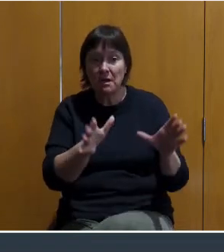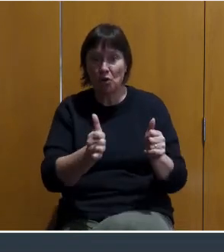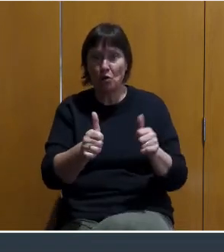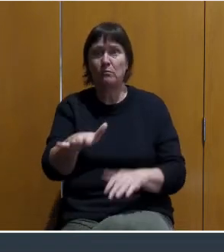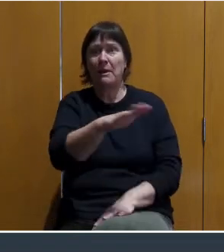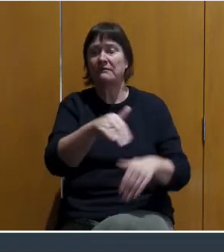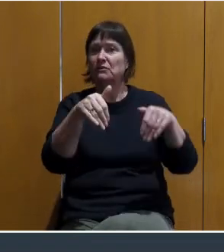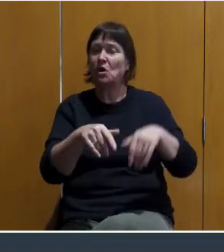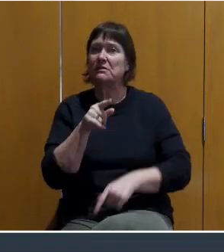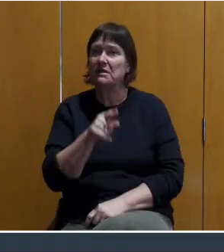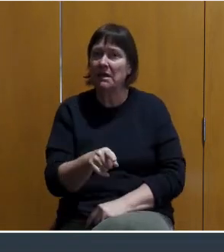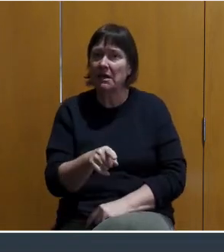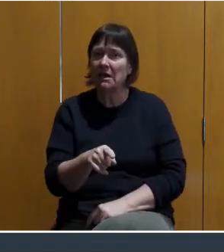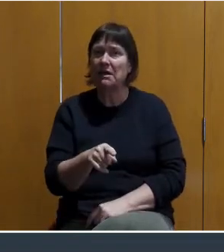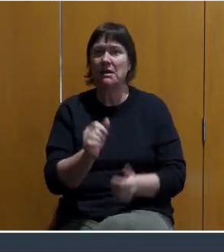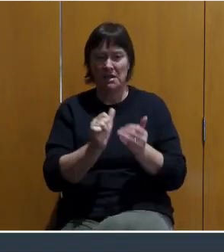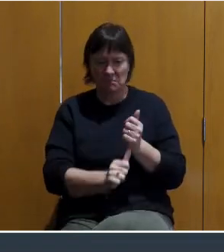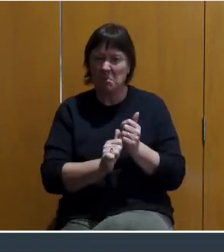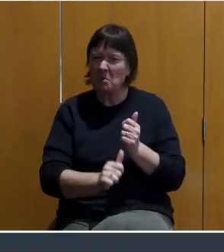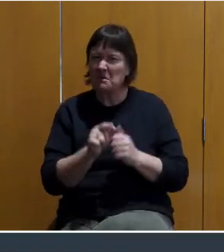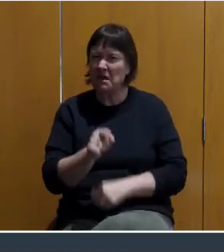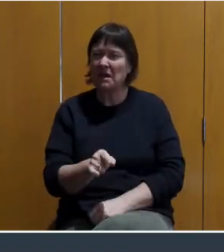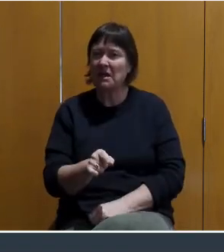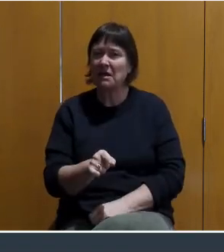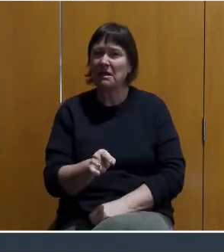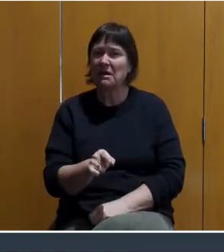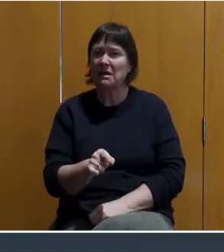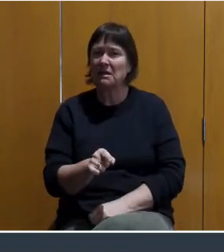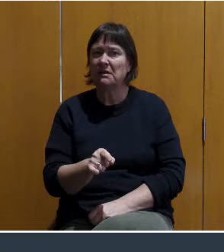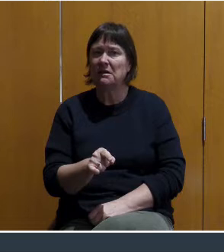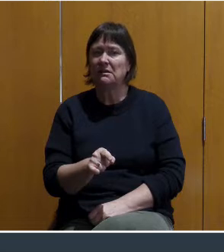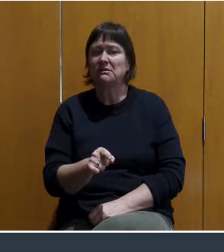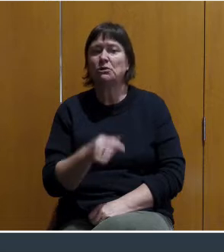lead. There's feces around there, and you don't have to take children there.